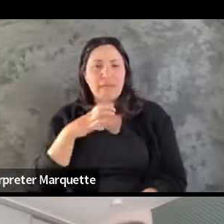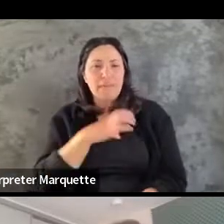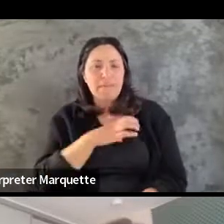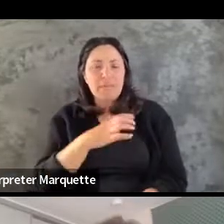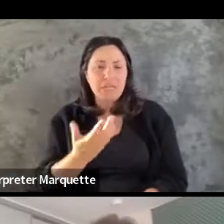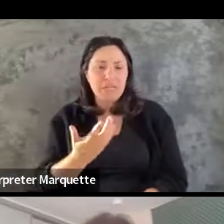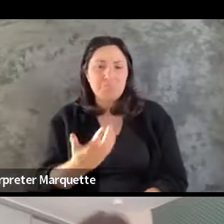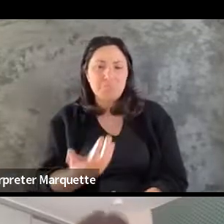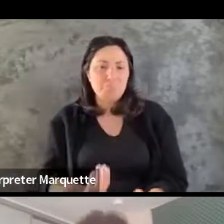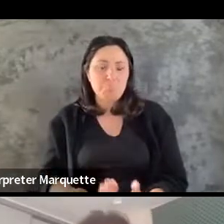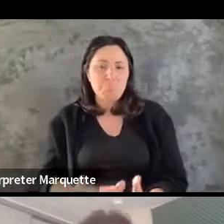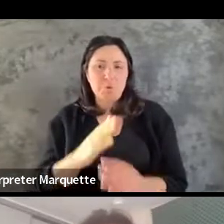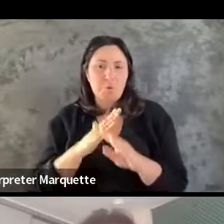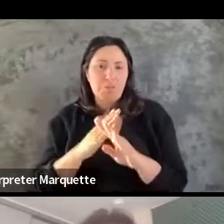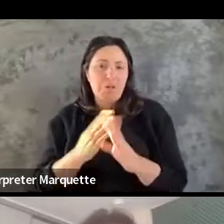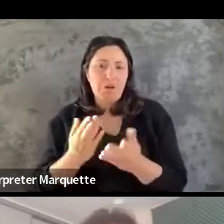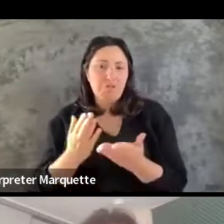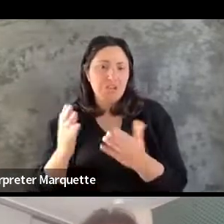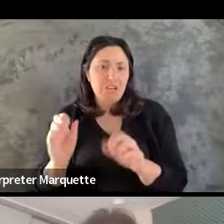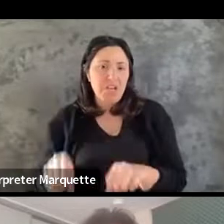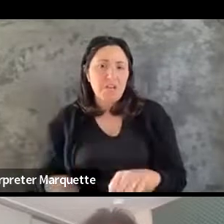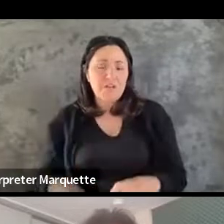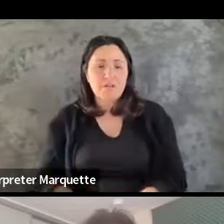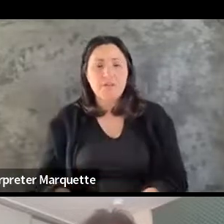any impediment to that.